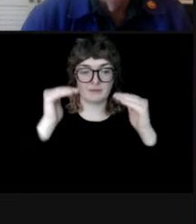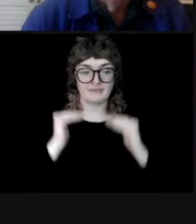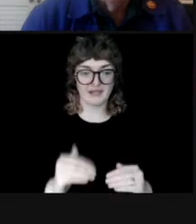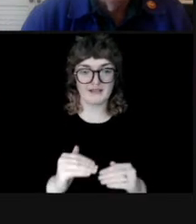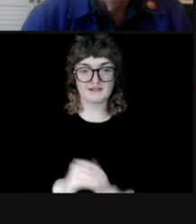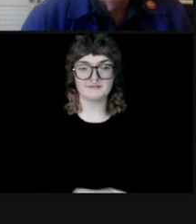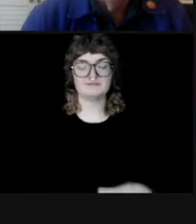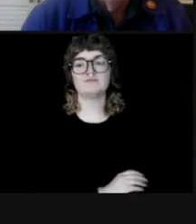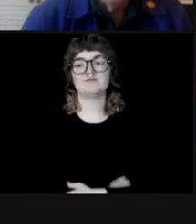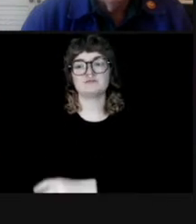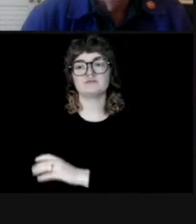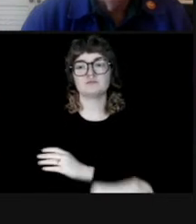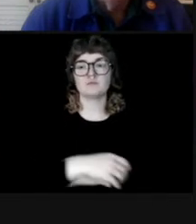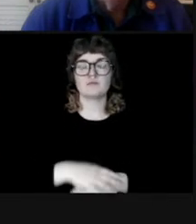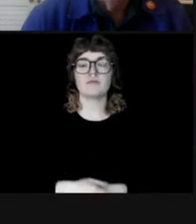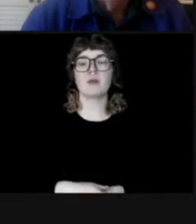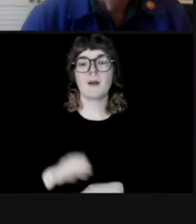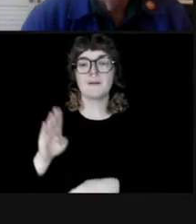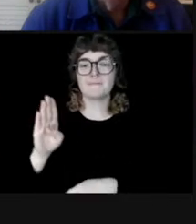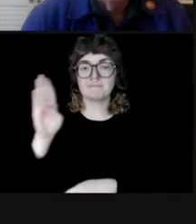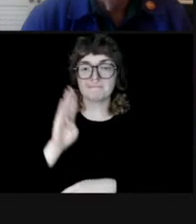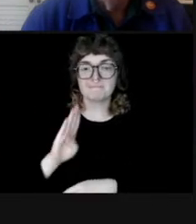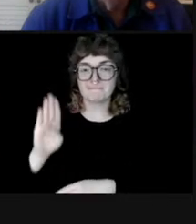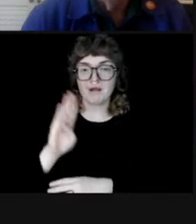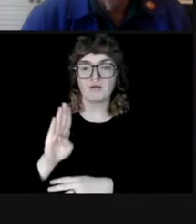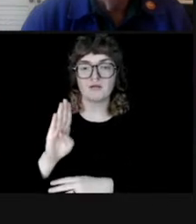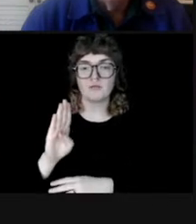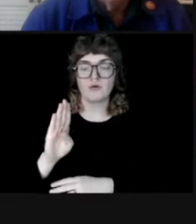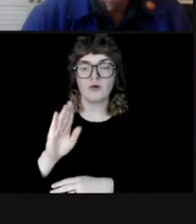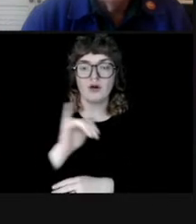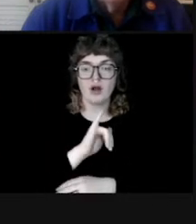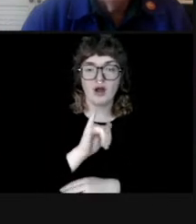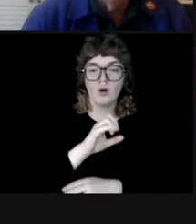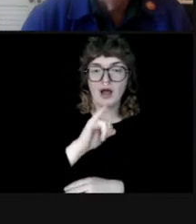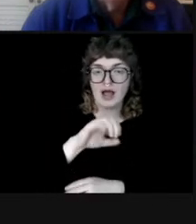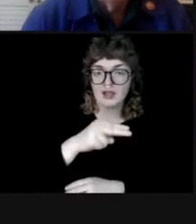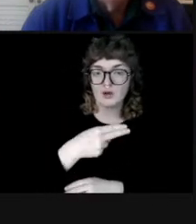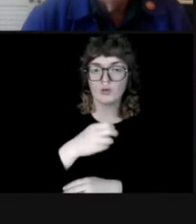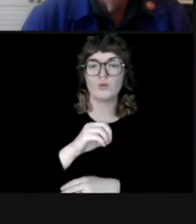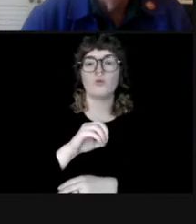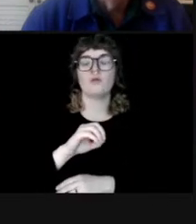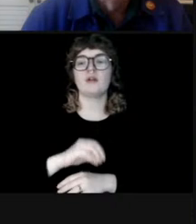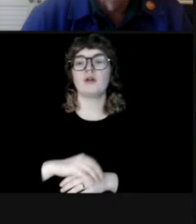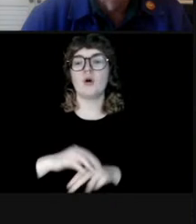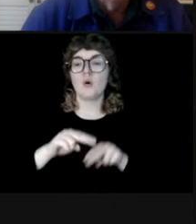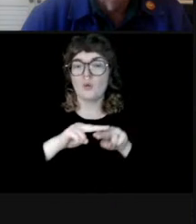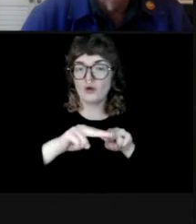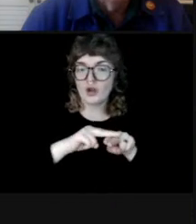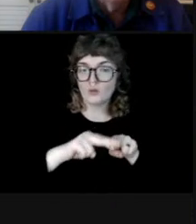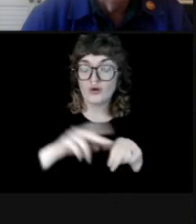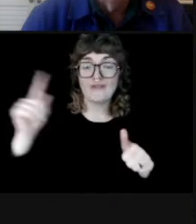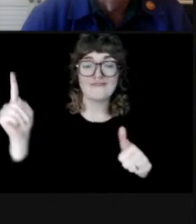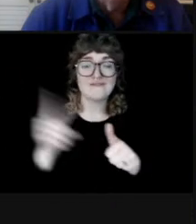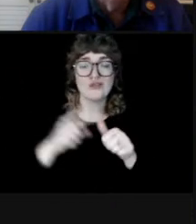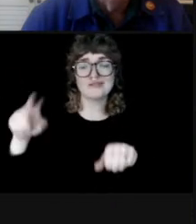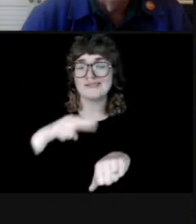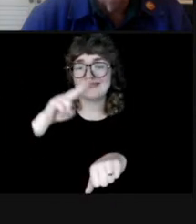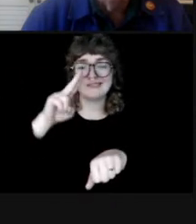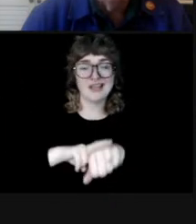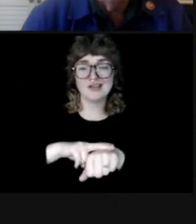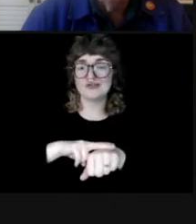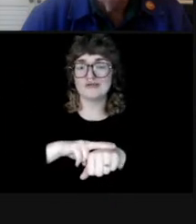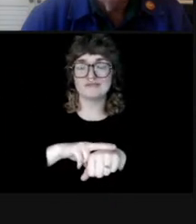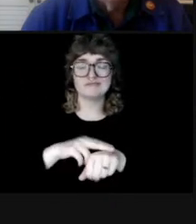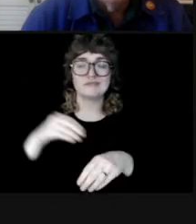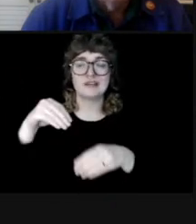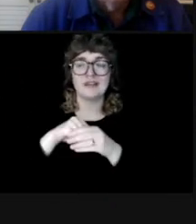The role of the Baltimore and Ohio Railroad, the first in the nation, it's so well interpreted at our museum in